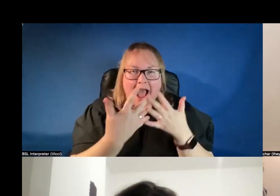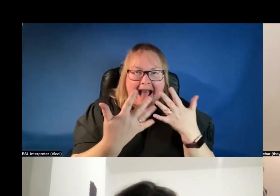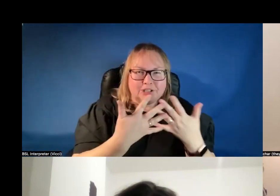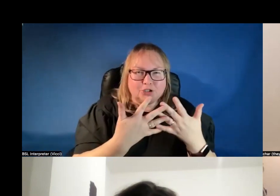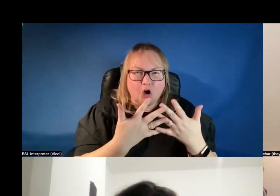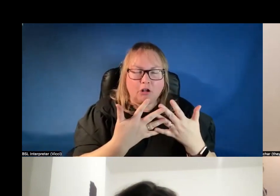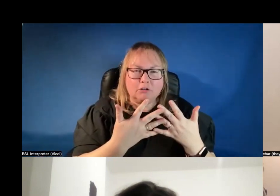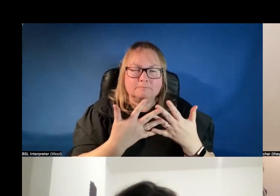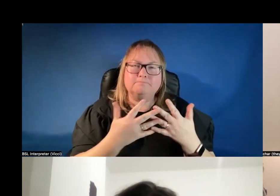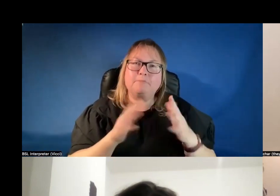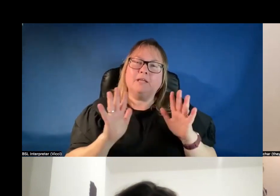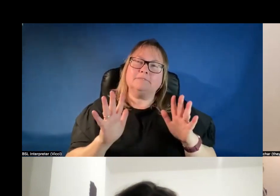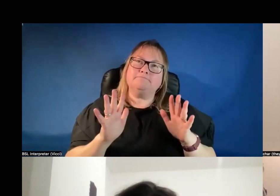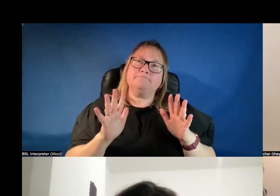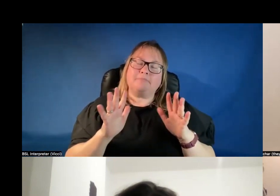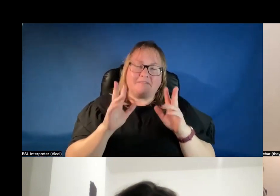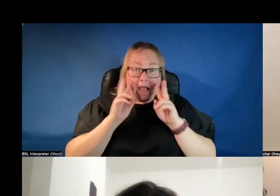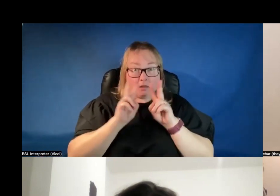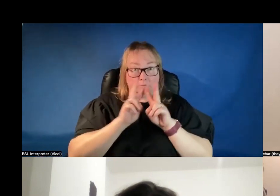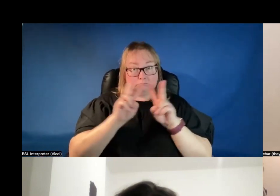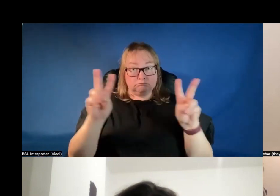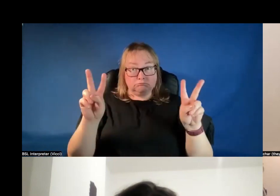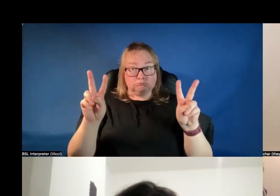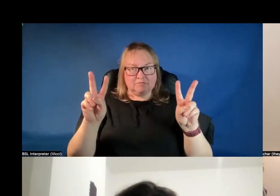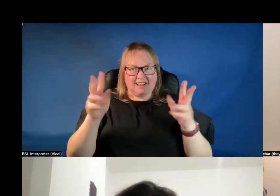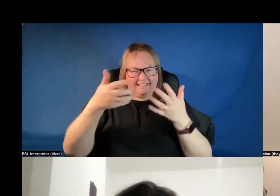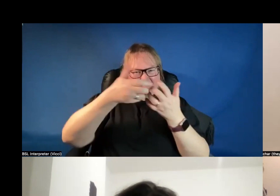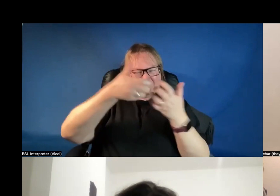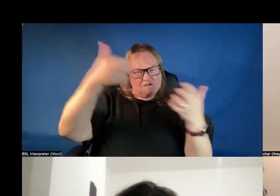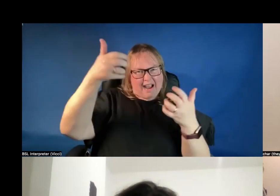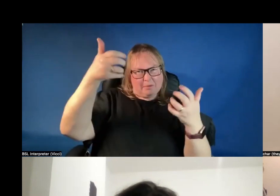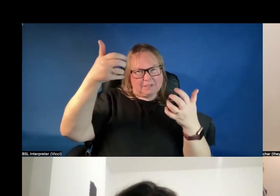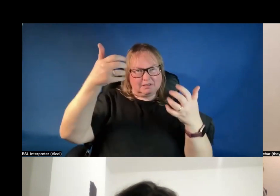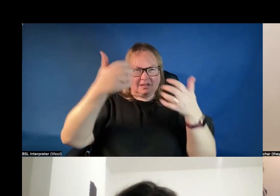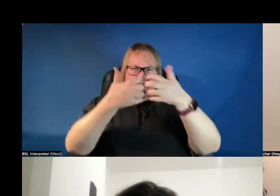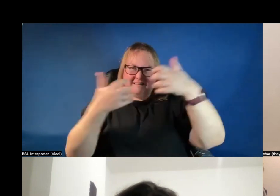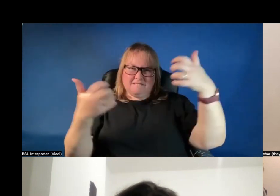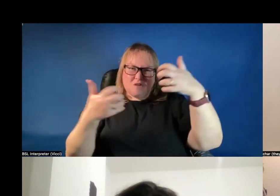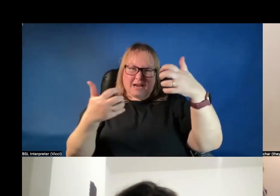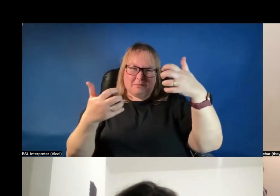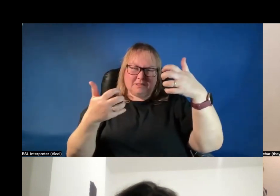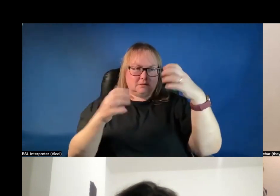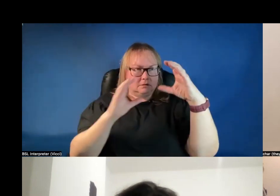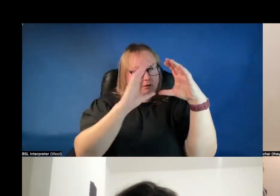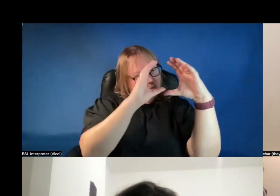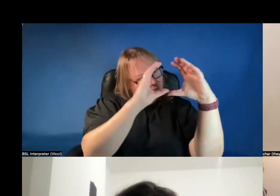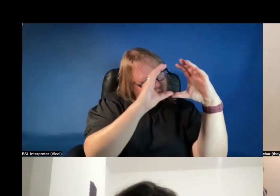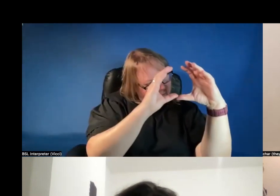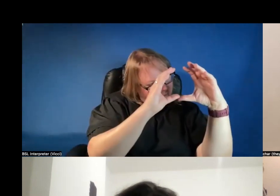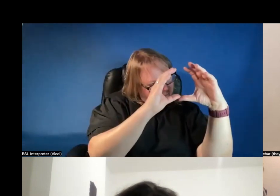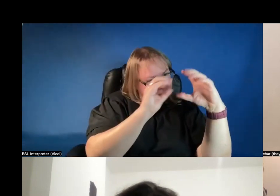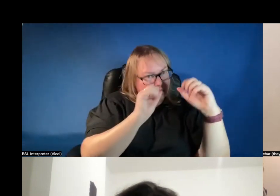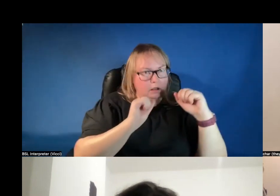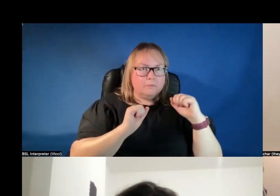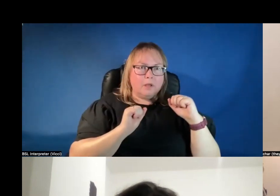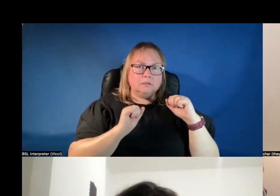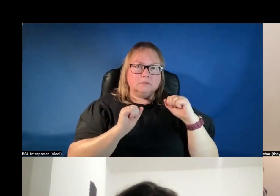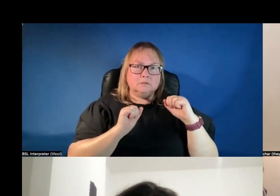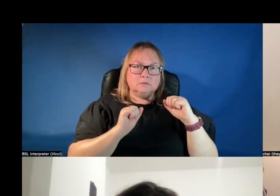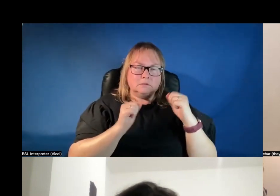I can only ever see like a real fragment of the whole thing, but perhaps my hands can see all of